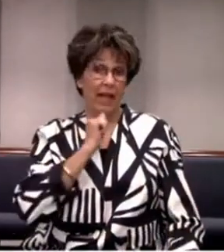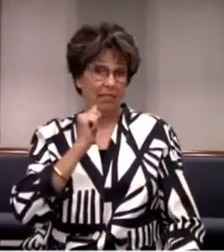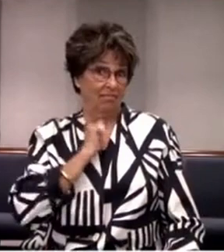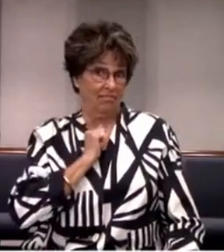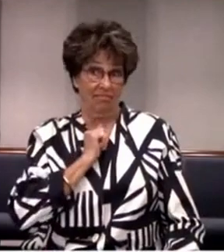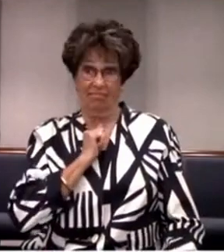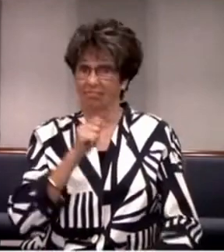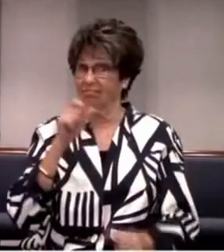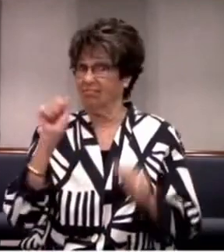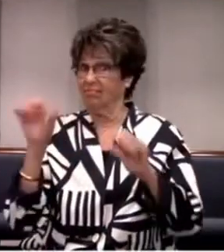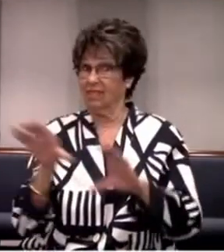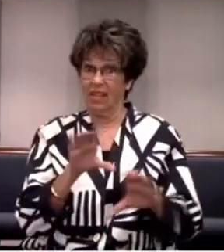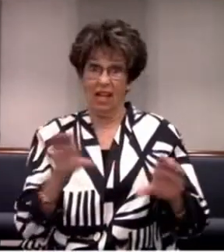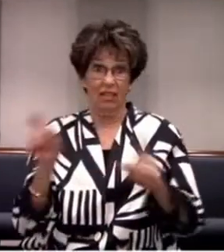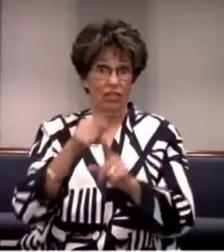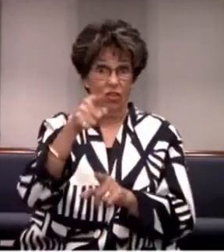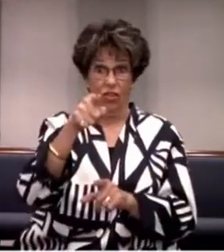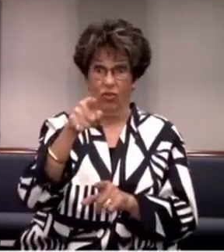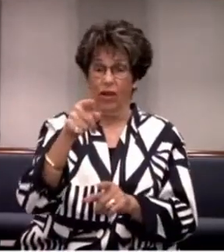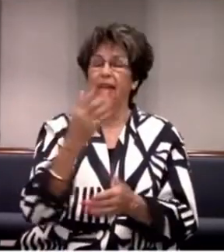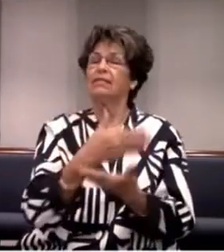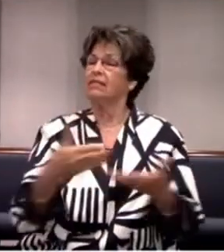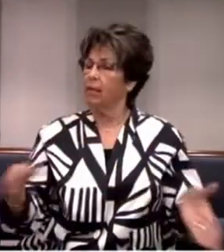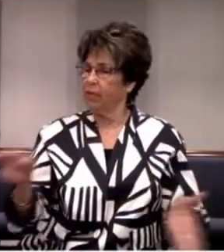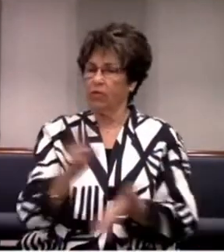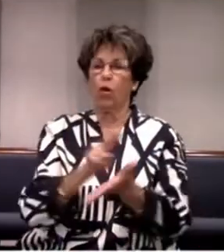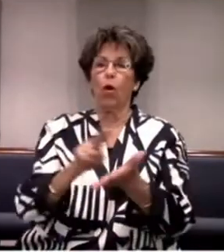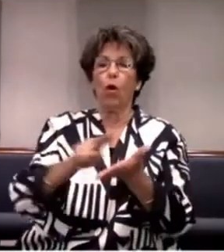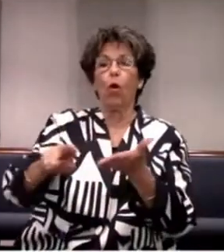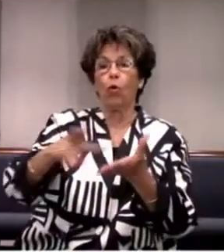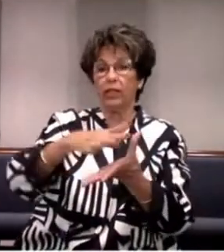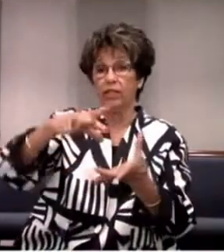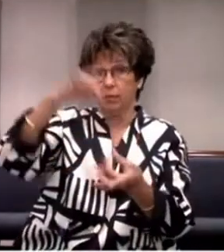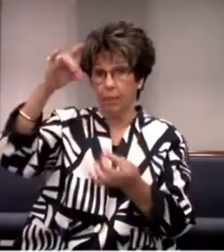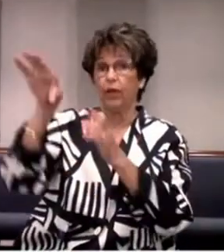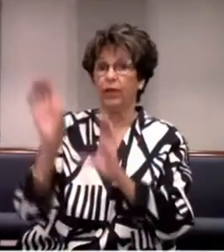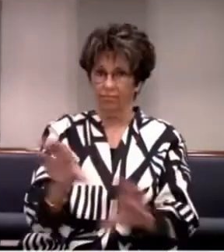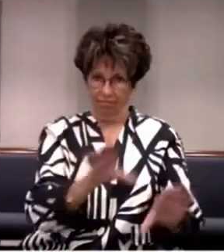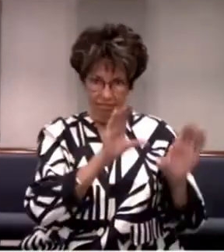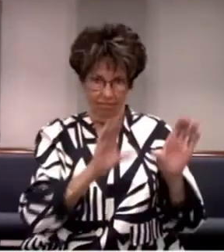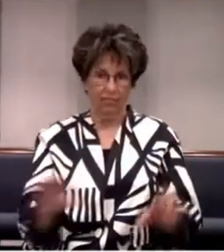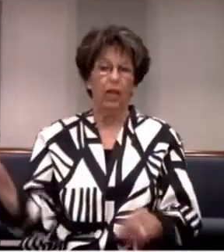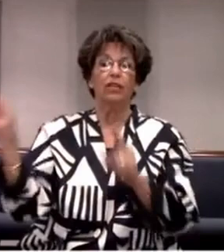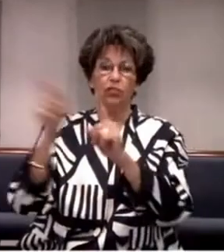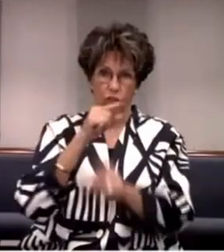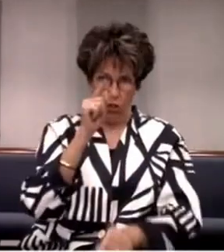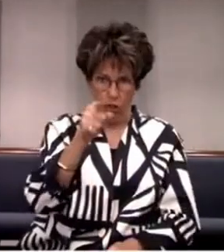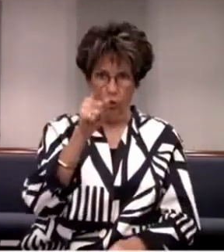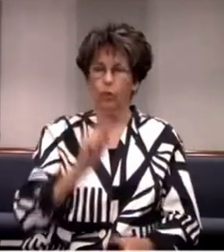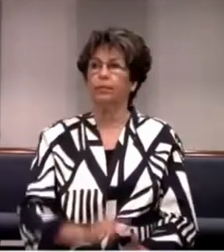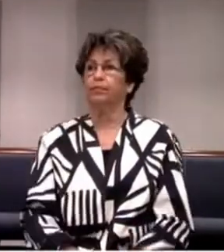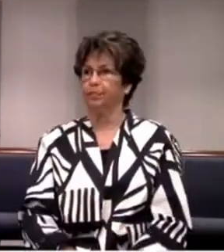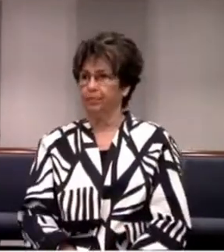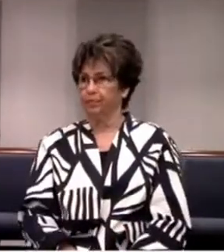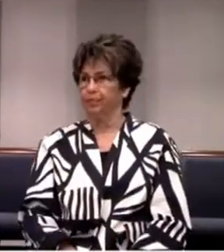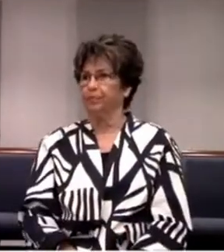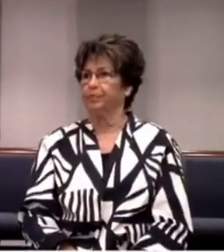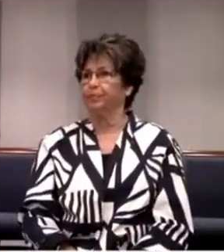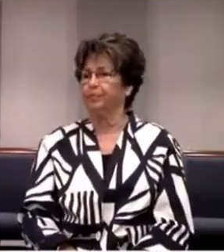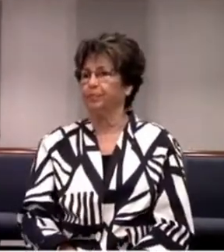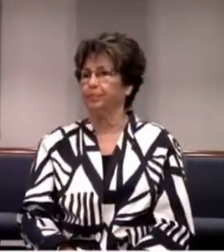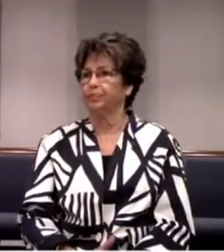the Holy Spirit does to you. The baptism of the Holy Ghost is not something that happens inside of a church